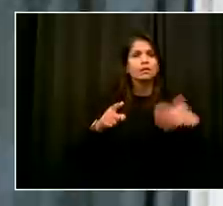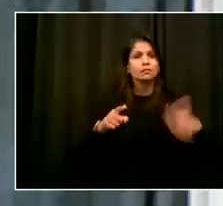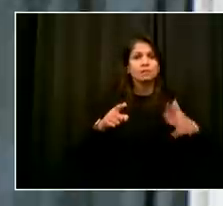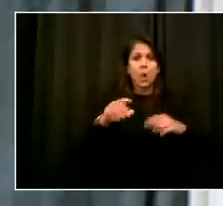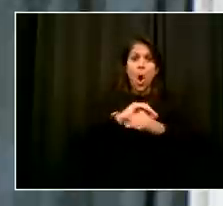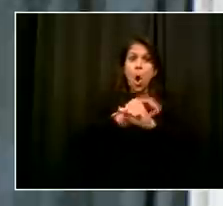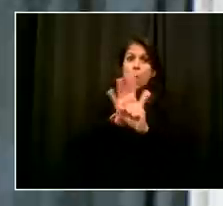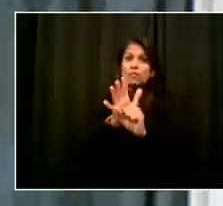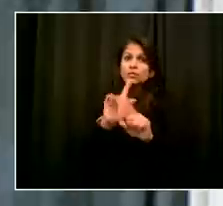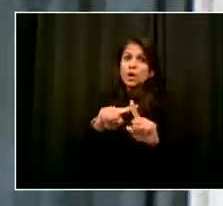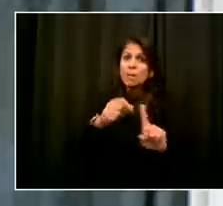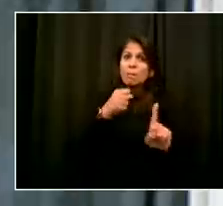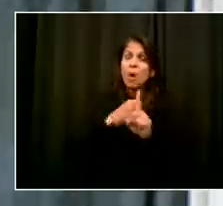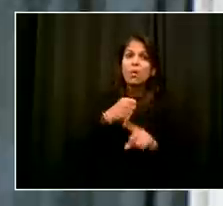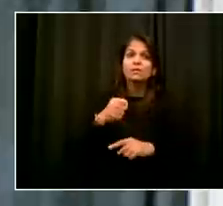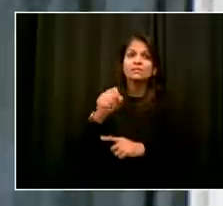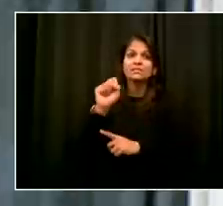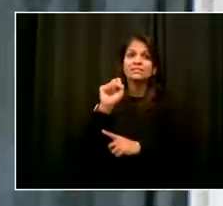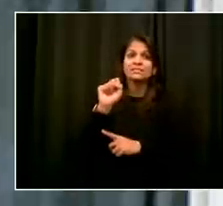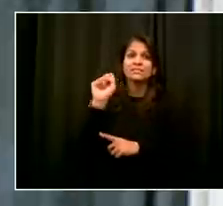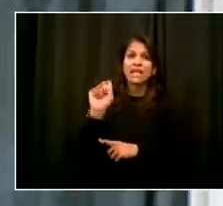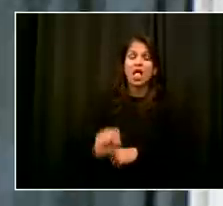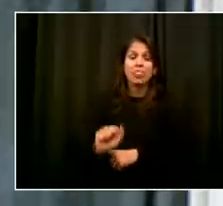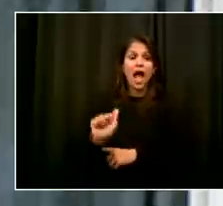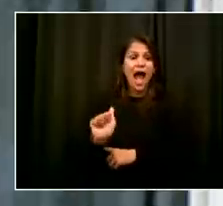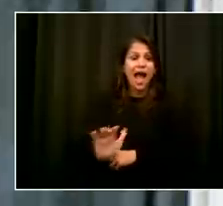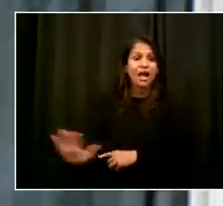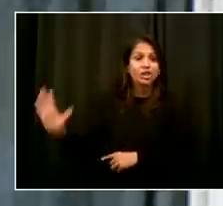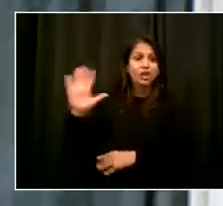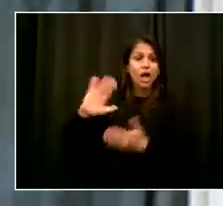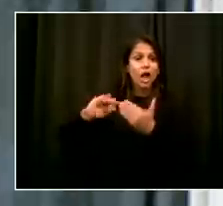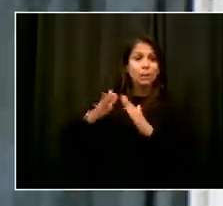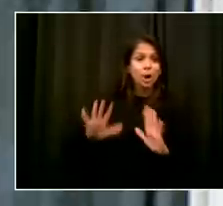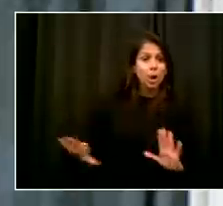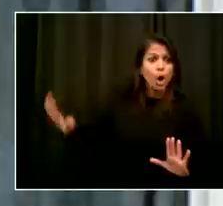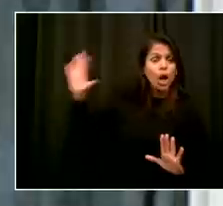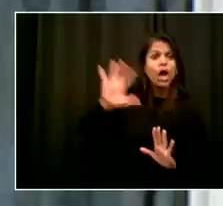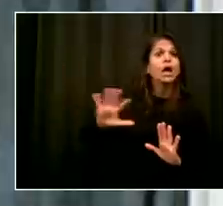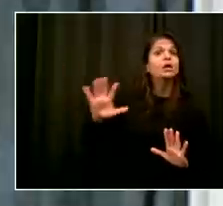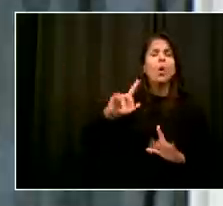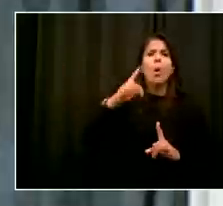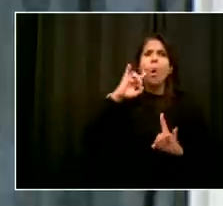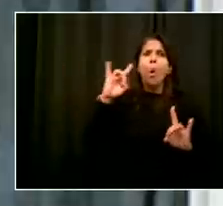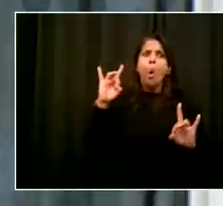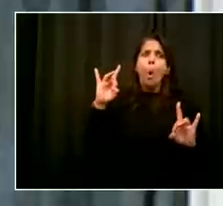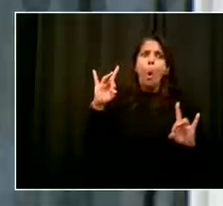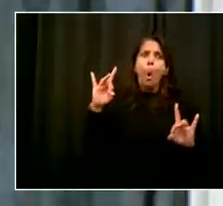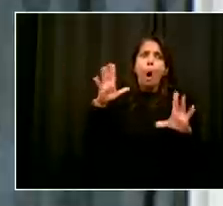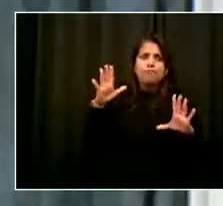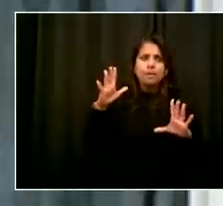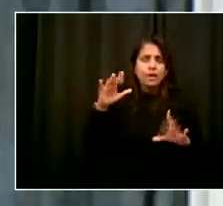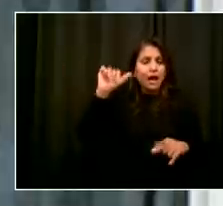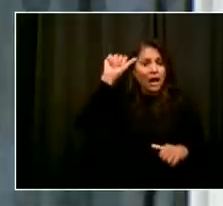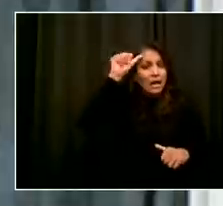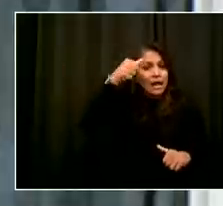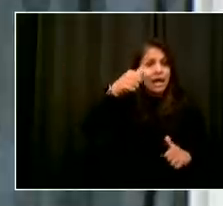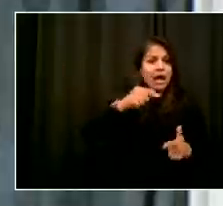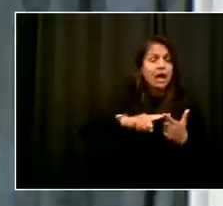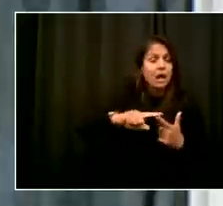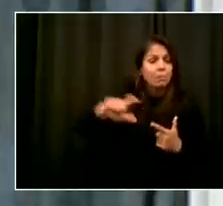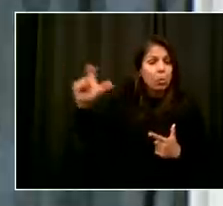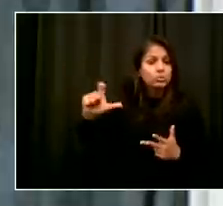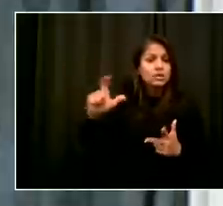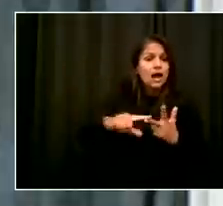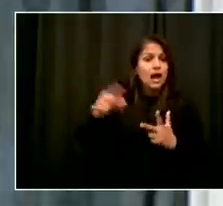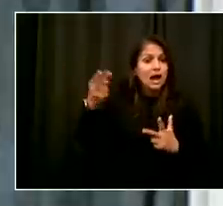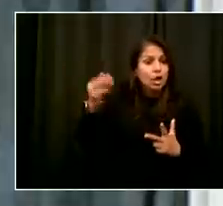where I live in Jackson Heights, and where we know there are significant numbers of neighborhoods with many many people of South Asian